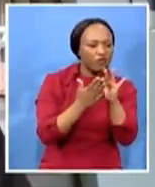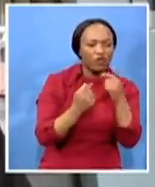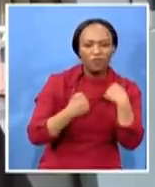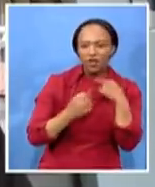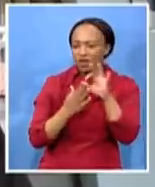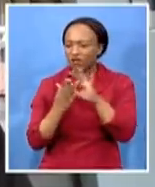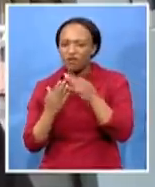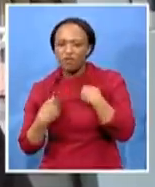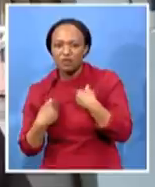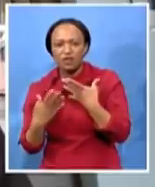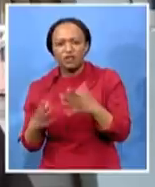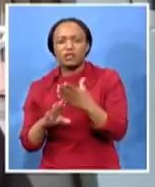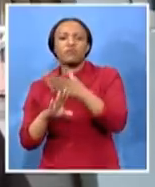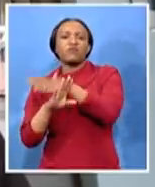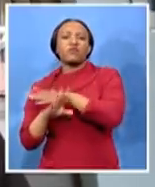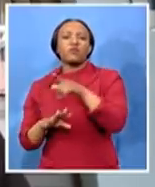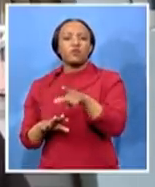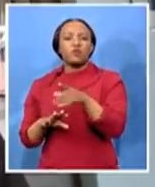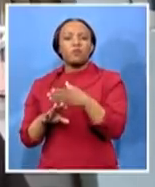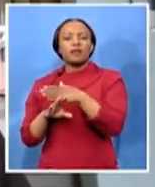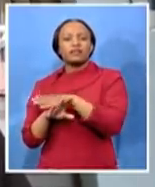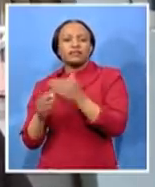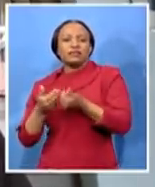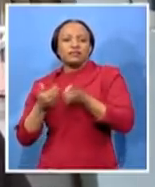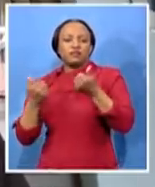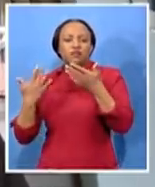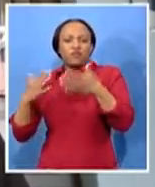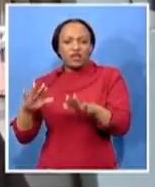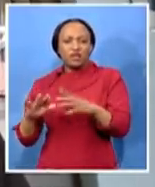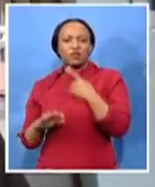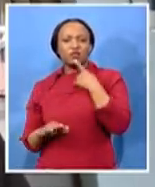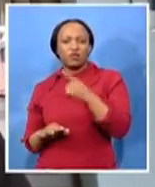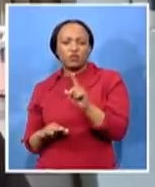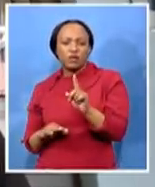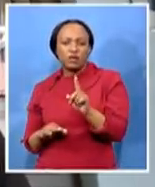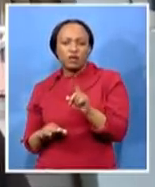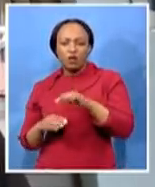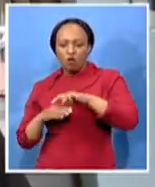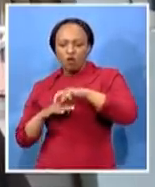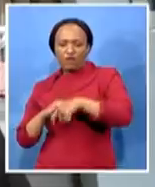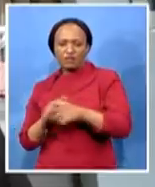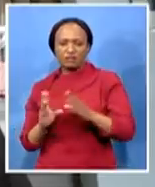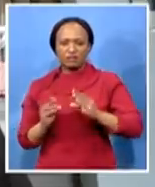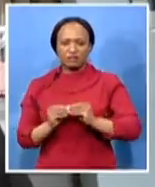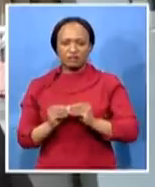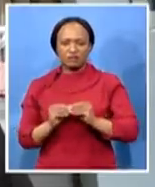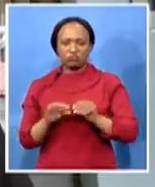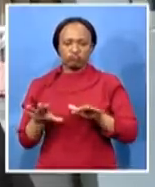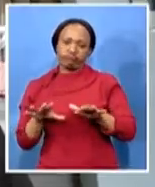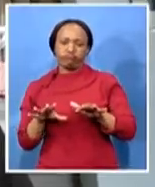division and to put the conference in disarray, and to some extent has succeeded.